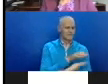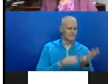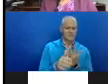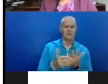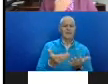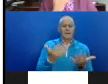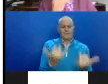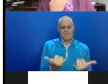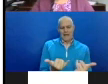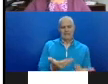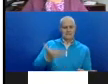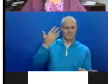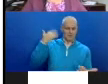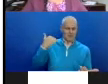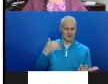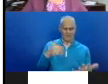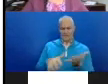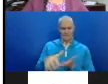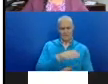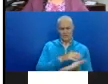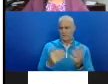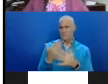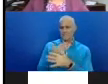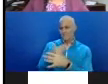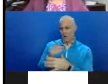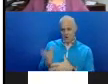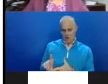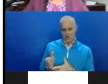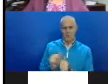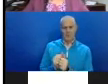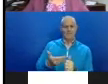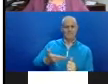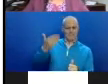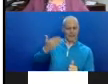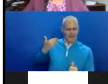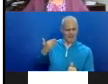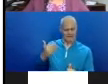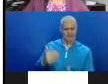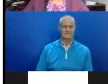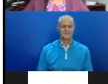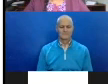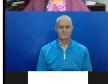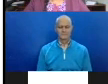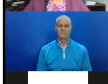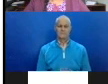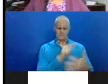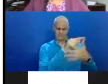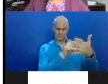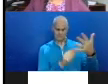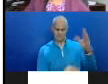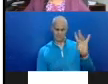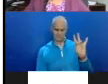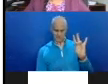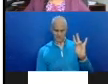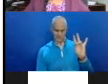which I mentioned earlier about confusing their partners with past partners or others. So addressing these issues of trauma is